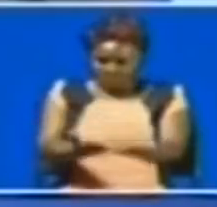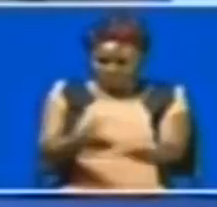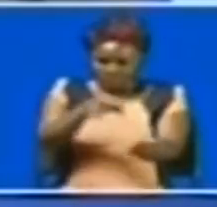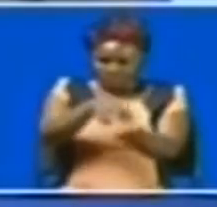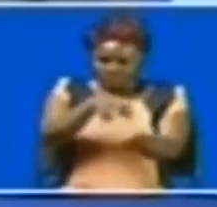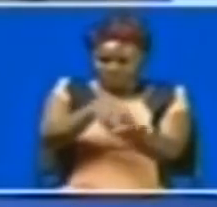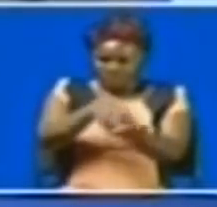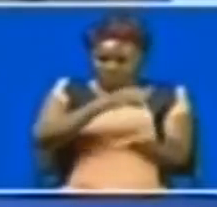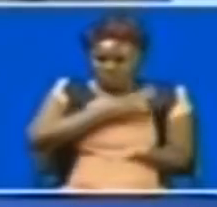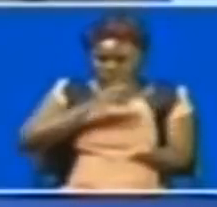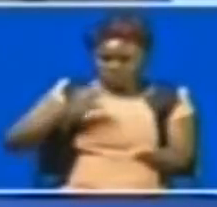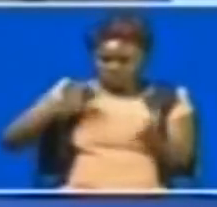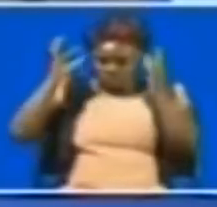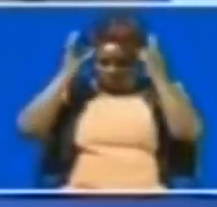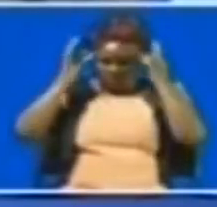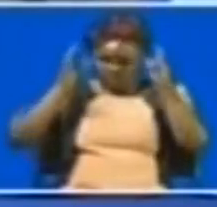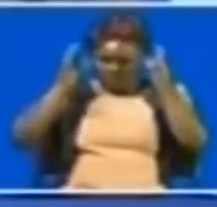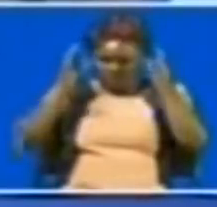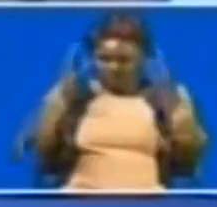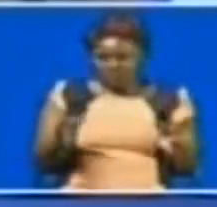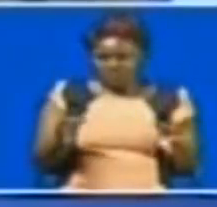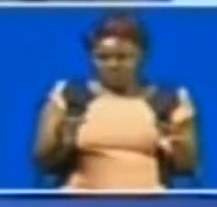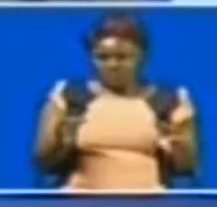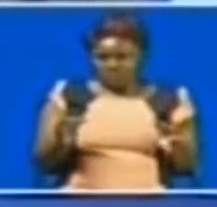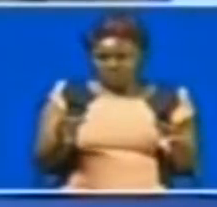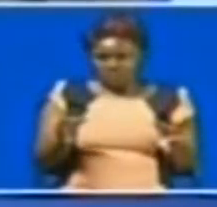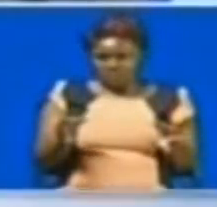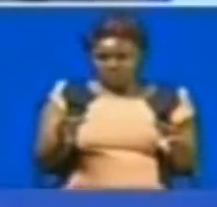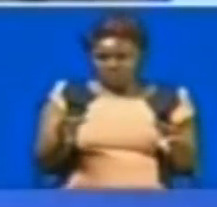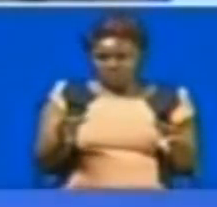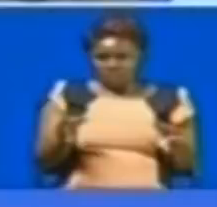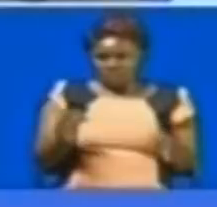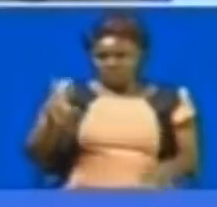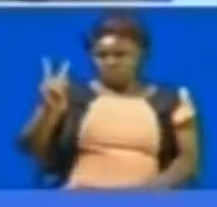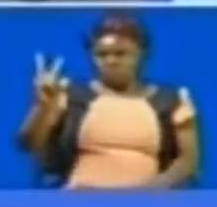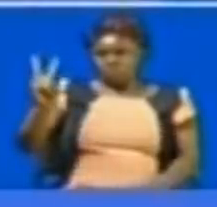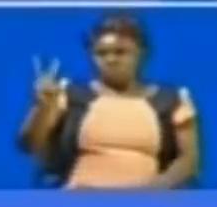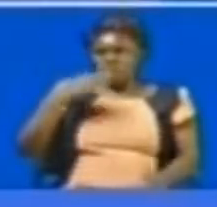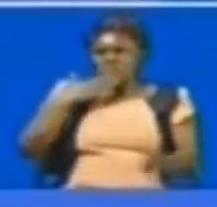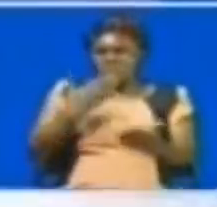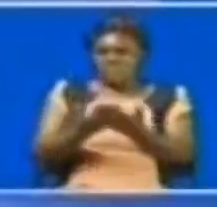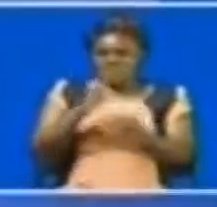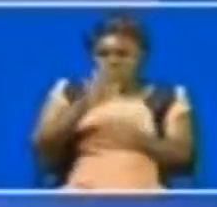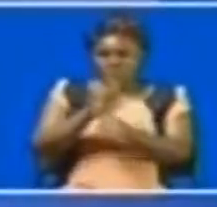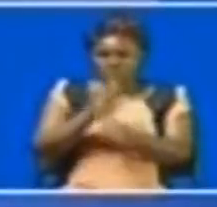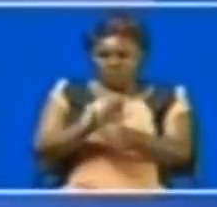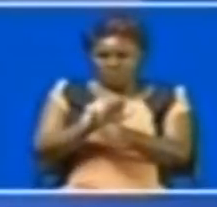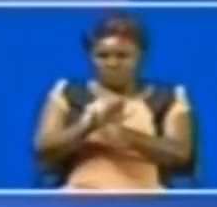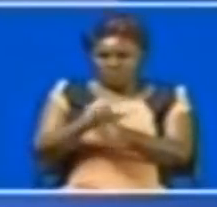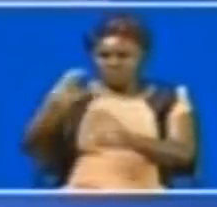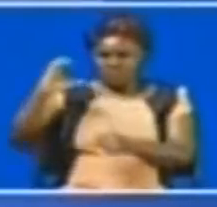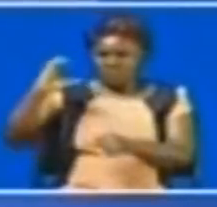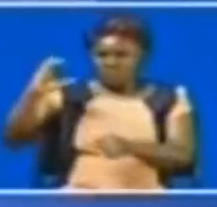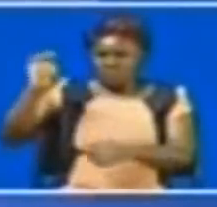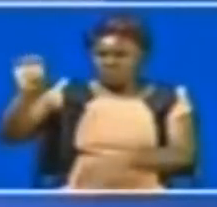case, the commission made the decision that we're going to go with the two candidates. Thank you very much for being with us,